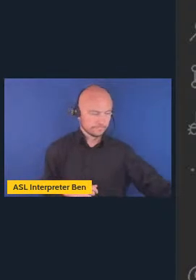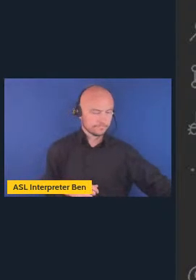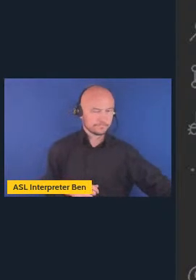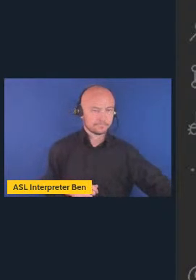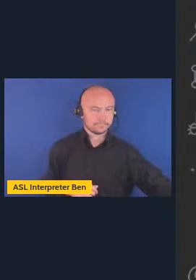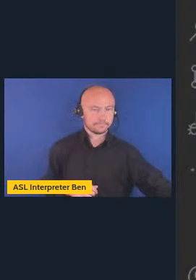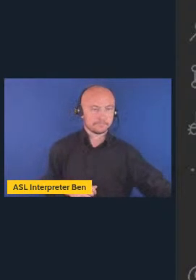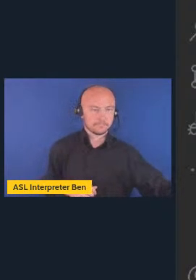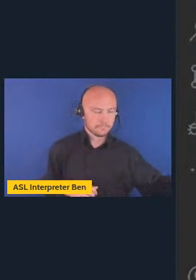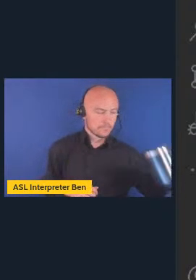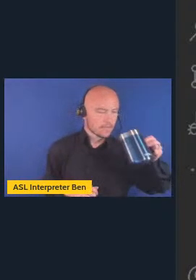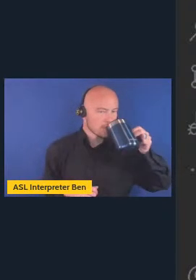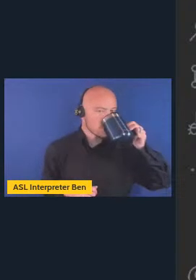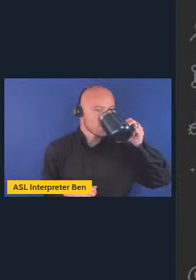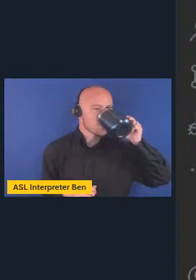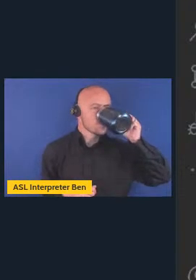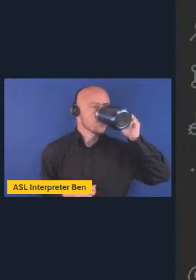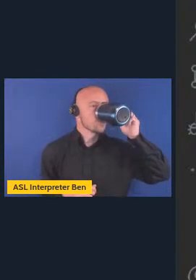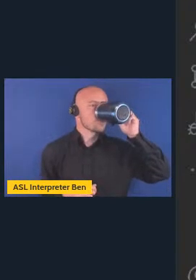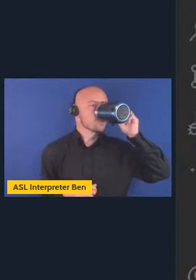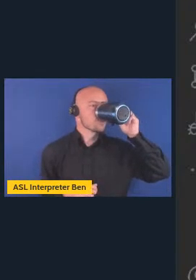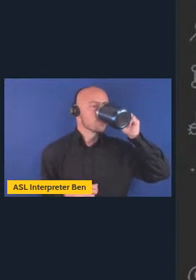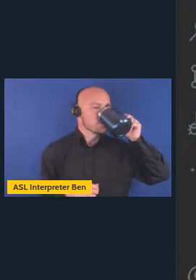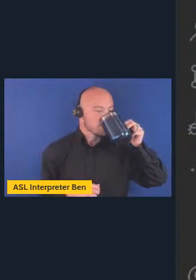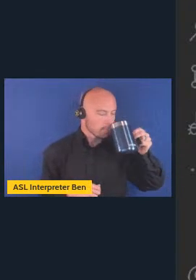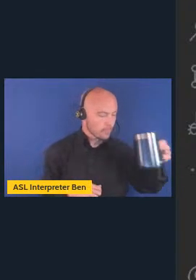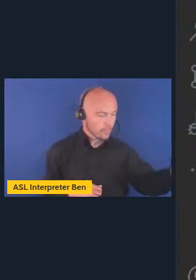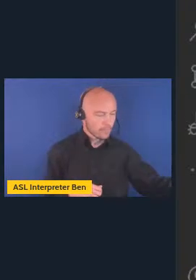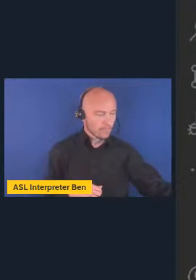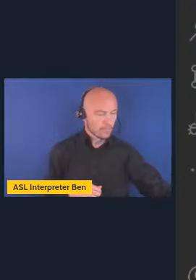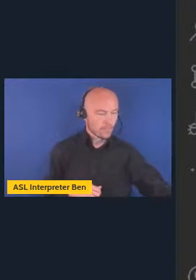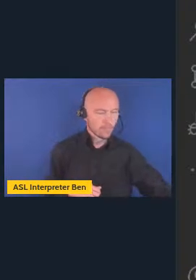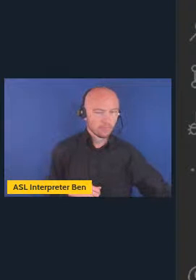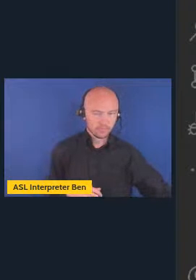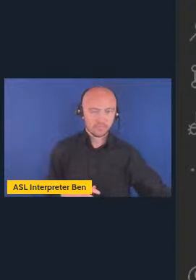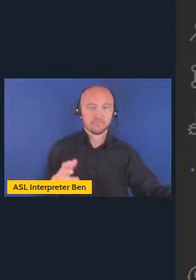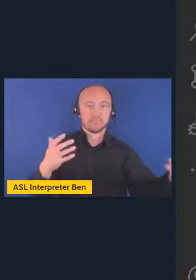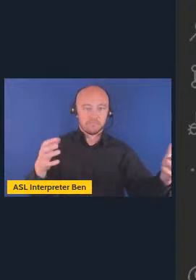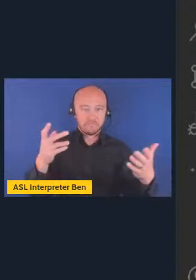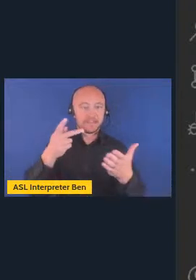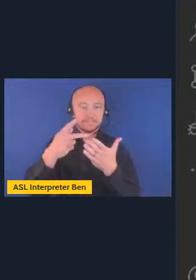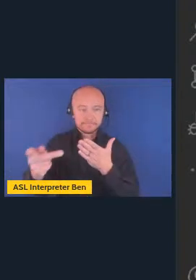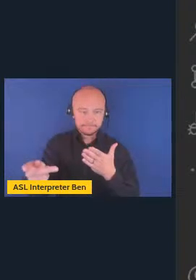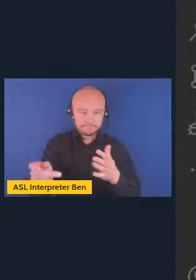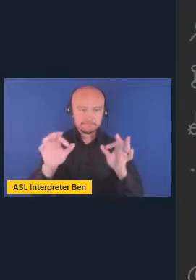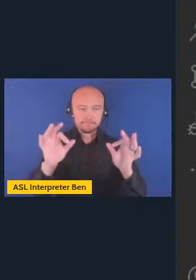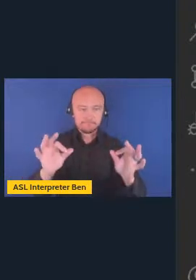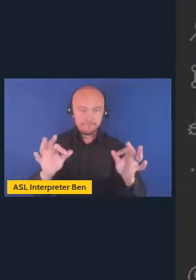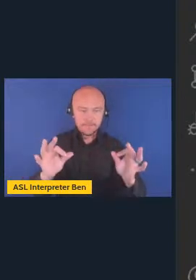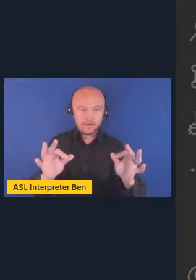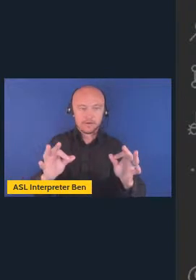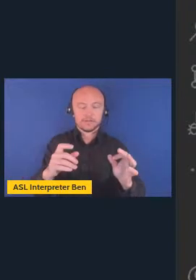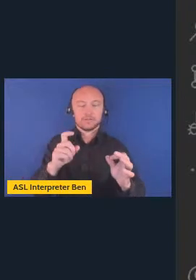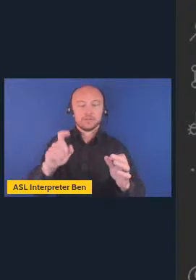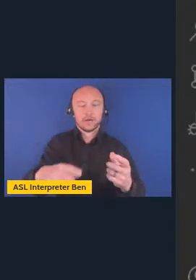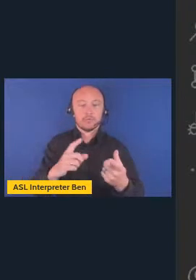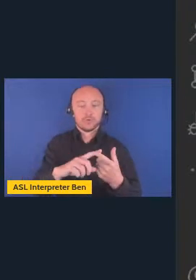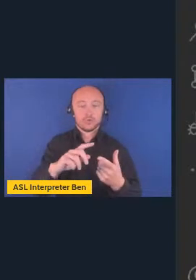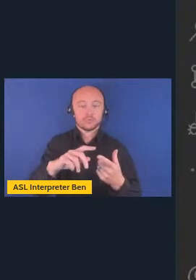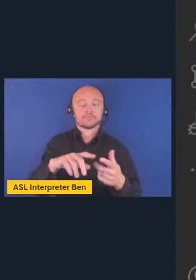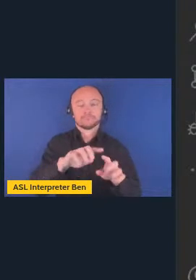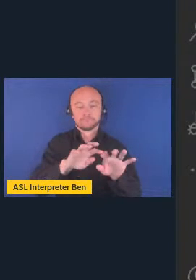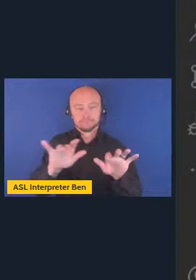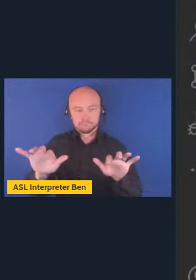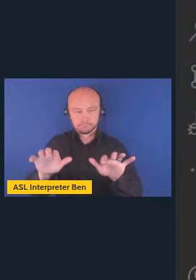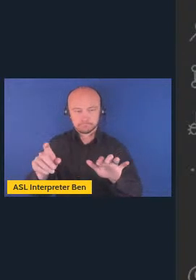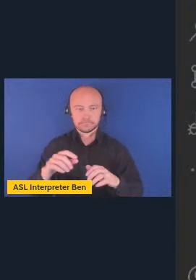Okay, so it failed. 2 passes, 1 failed. Let's go back here and let's implement this. So the first thing I will do